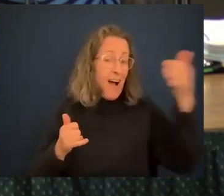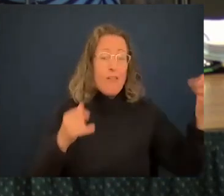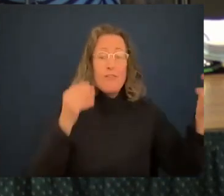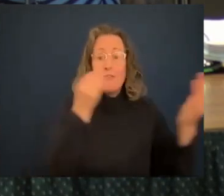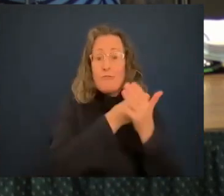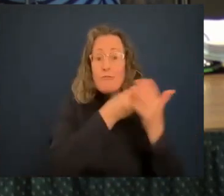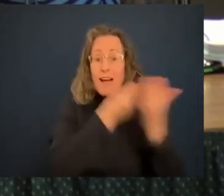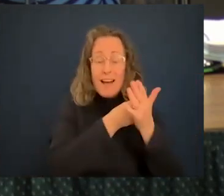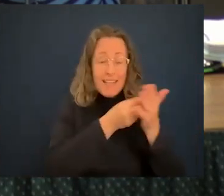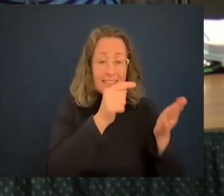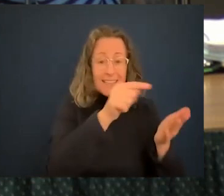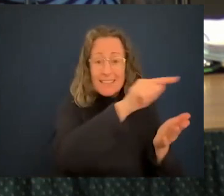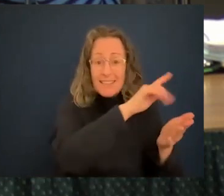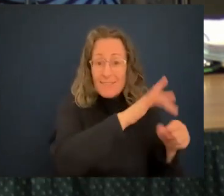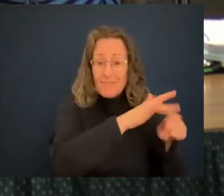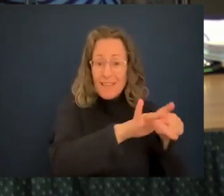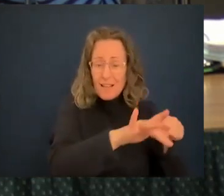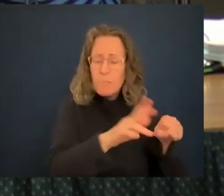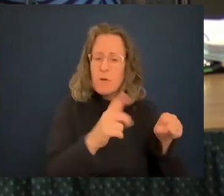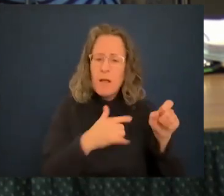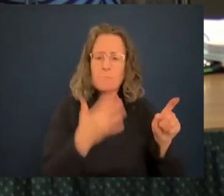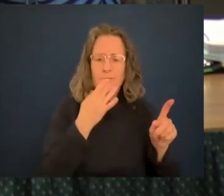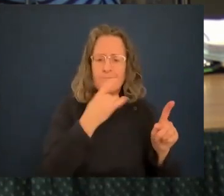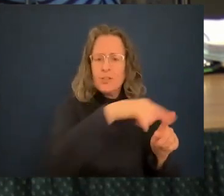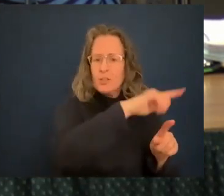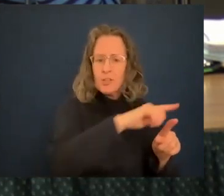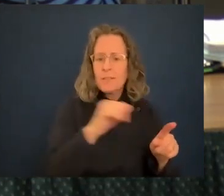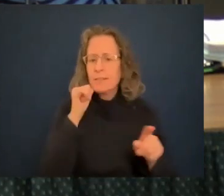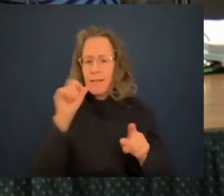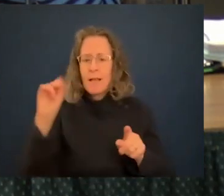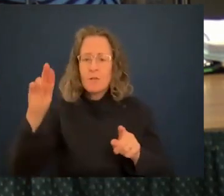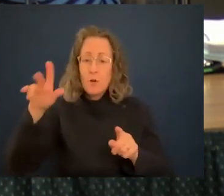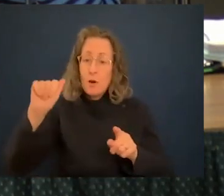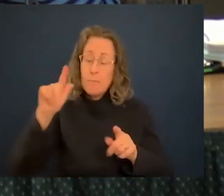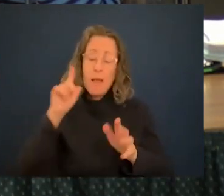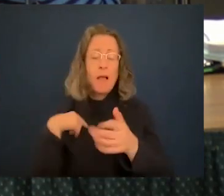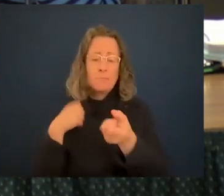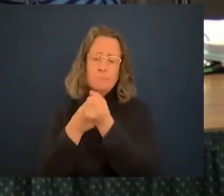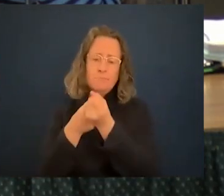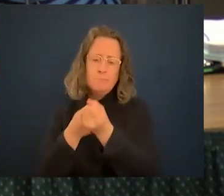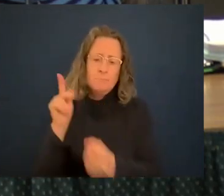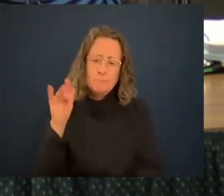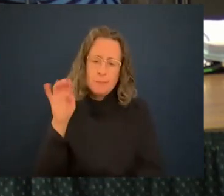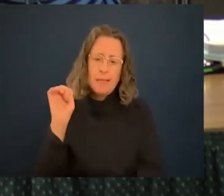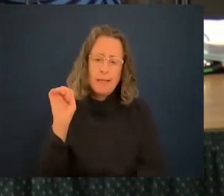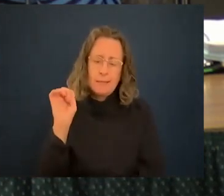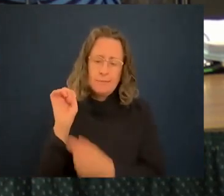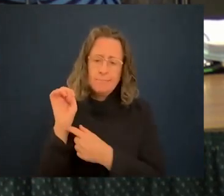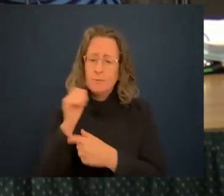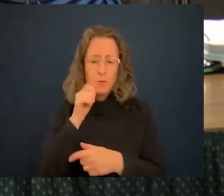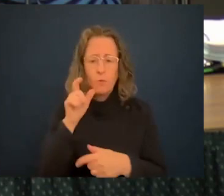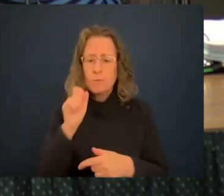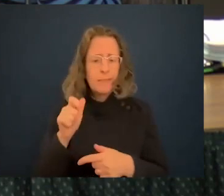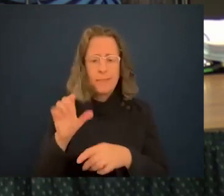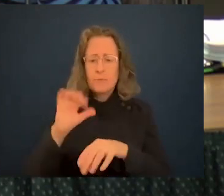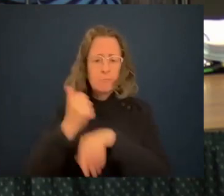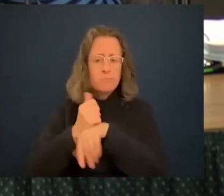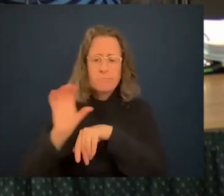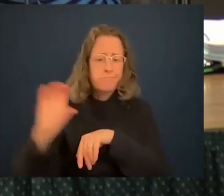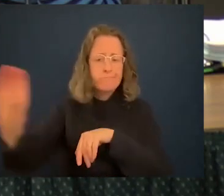ongoing expenses and I agree with Kate that the set aside is not needed